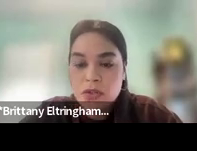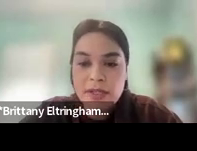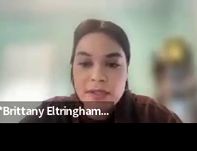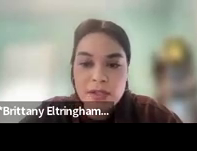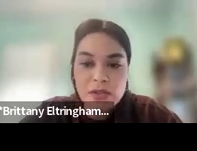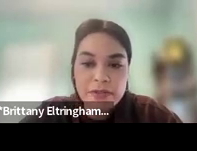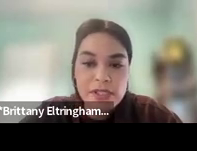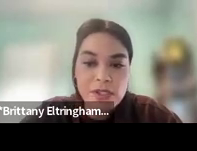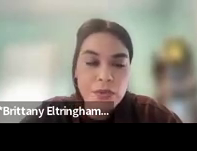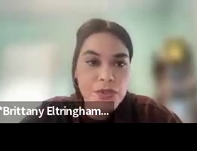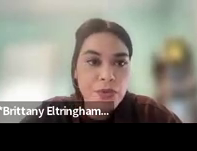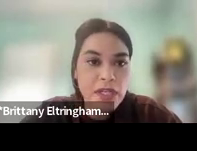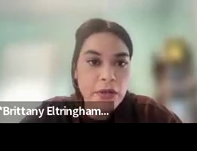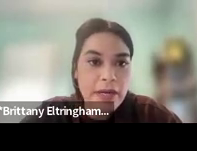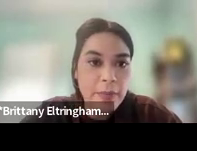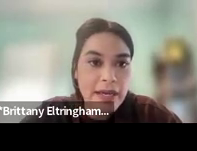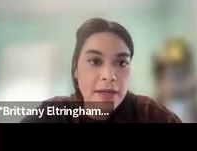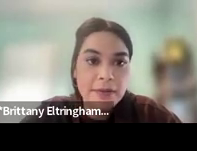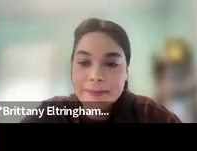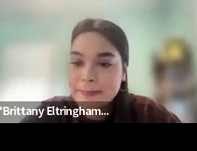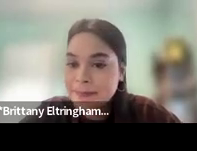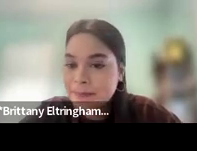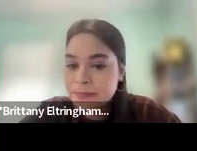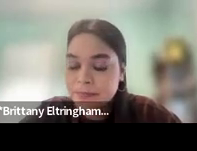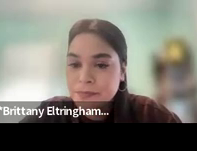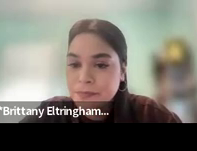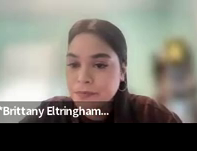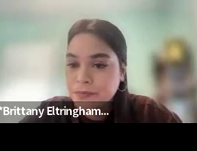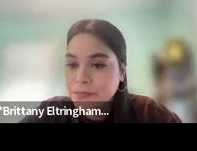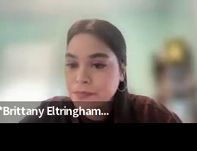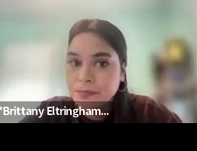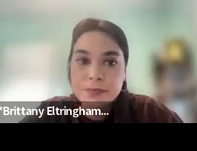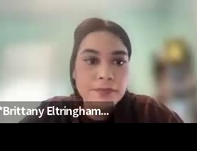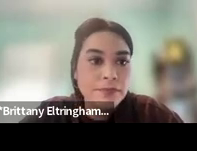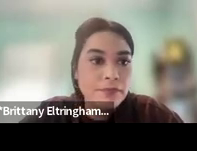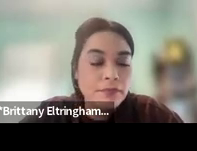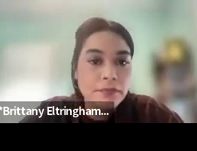Someone said digital translating services through a screen or iPad.